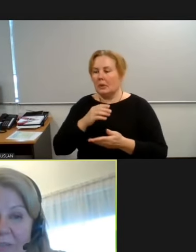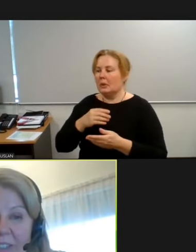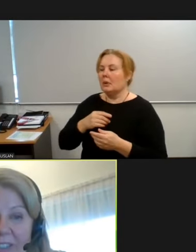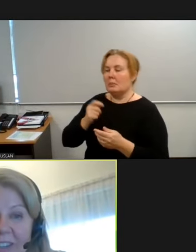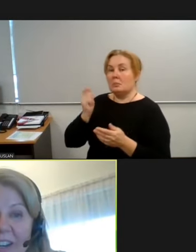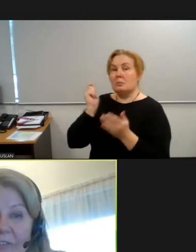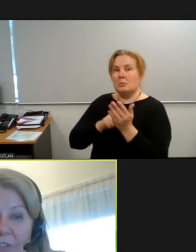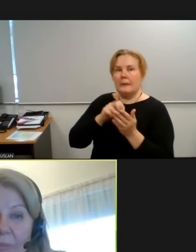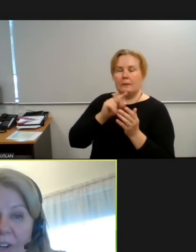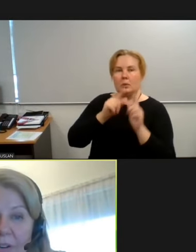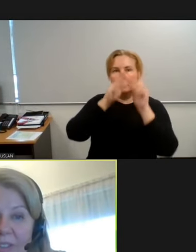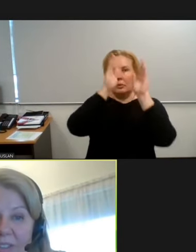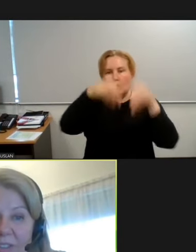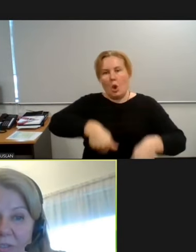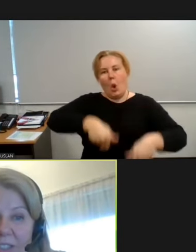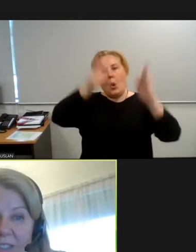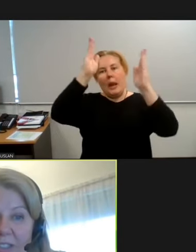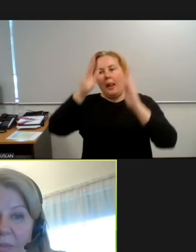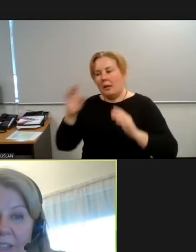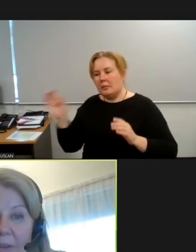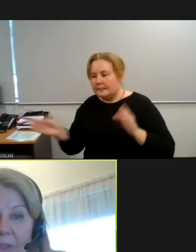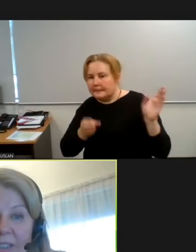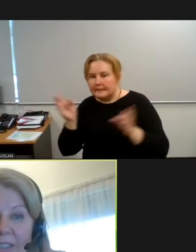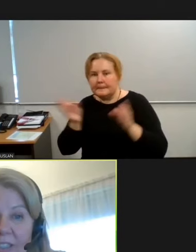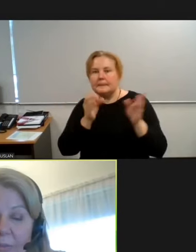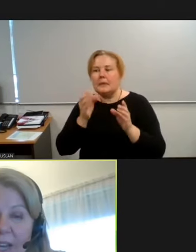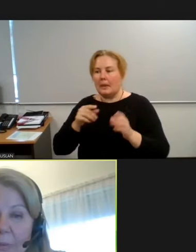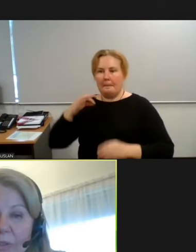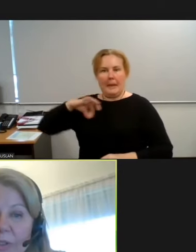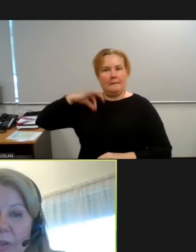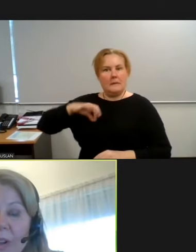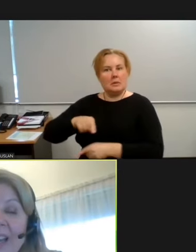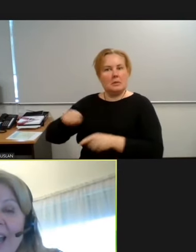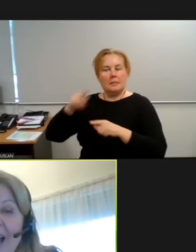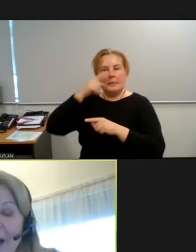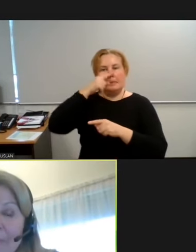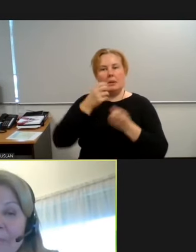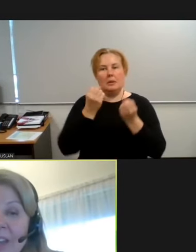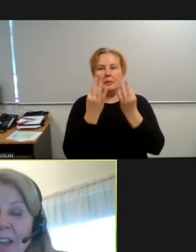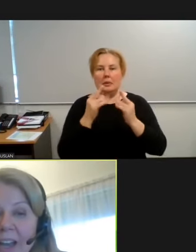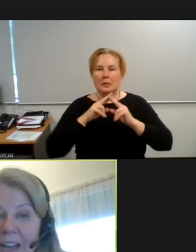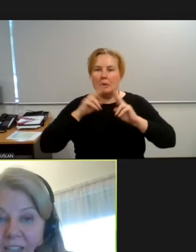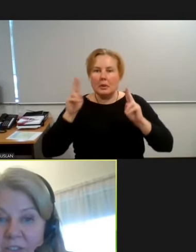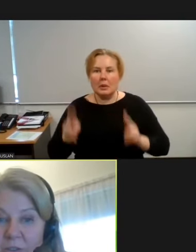have benefited from the homelessness service system and the ability to be able